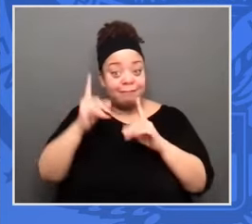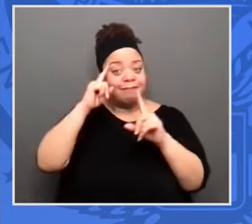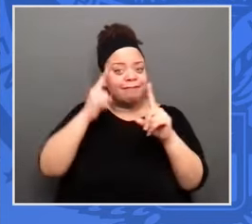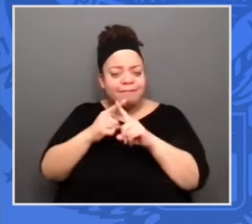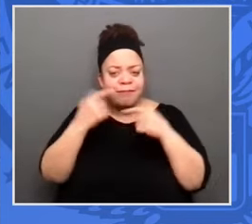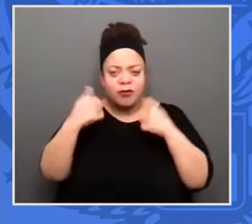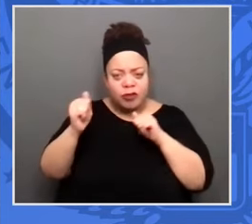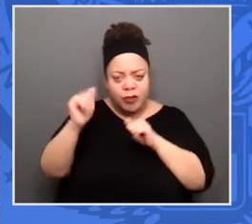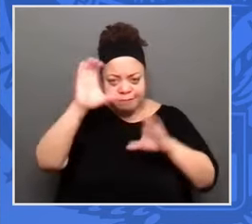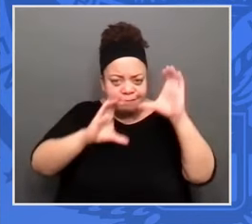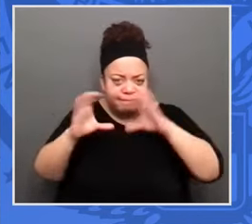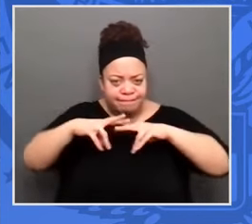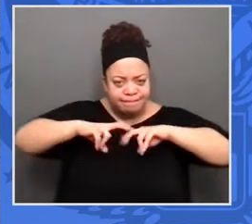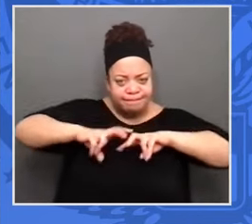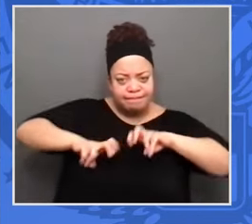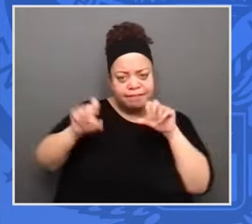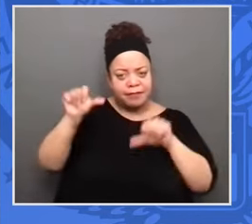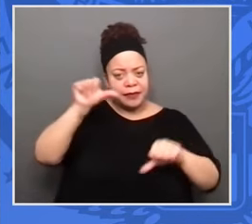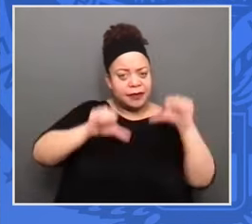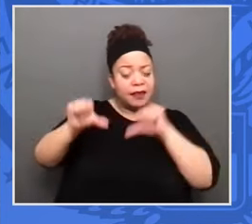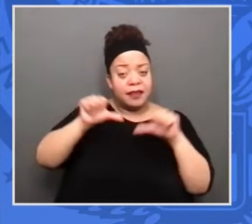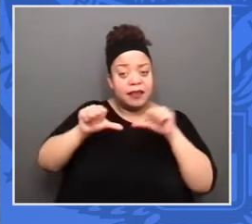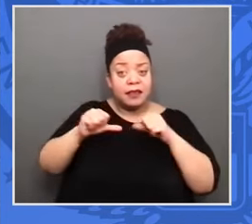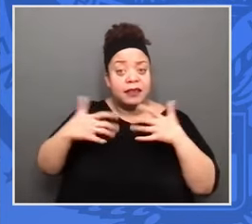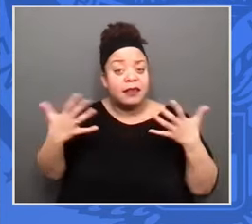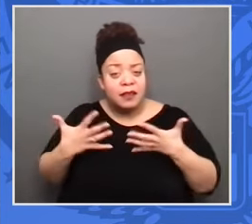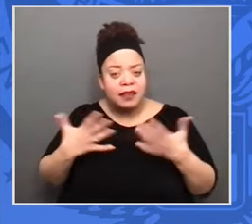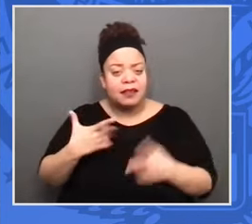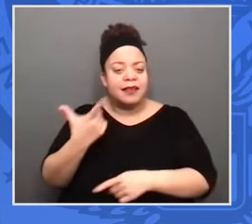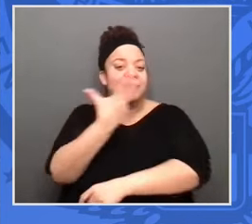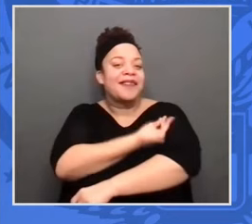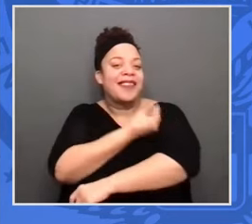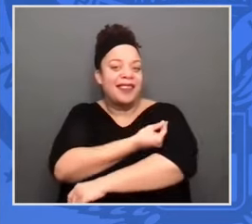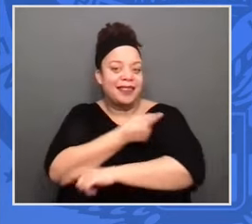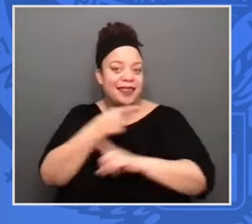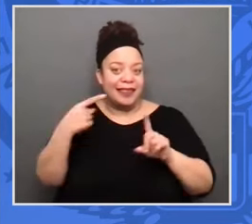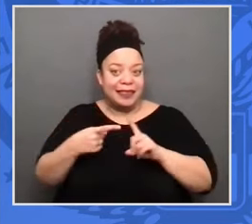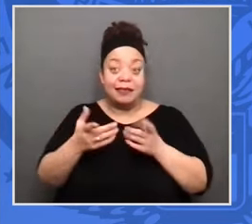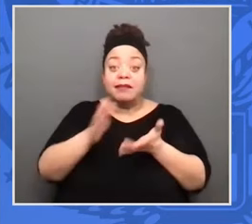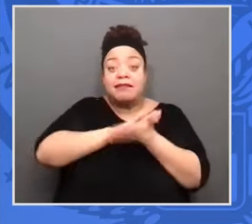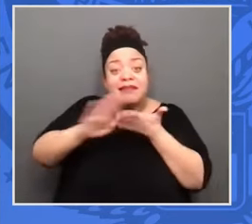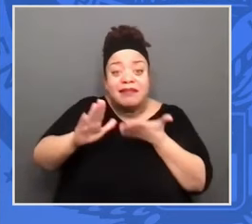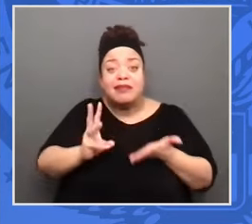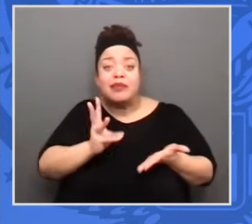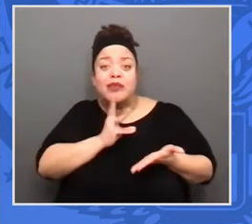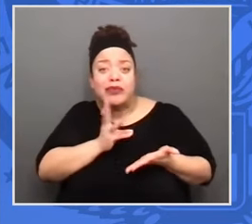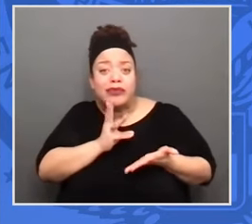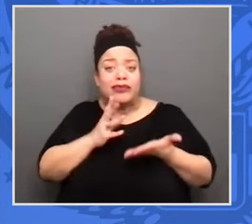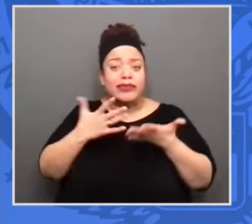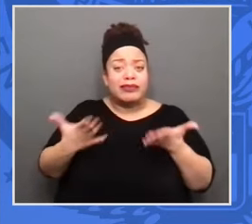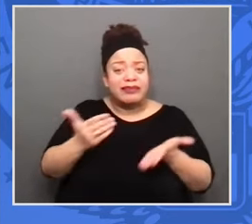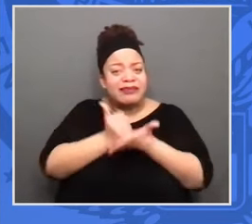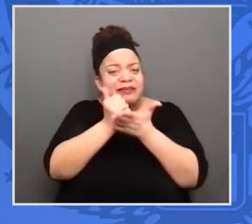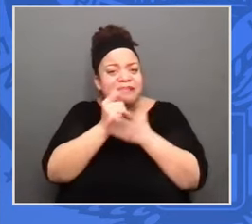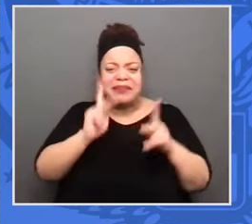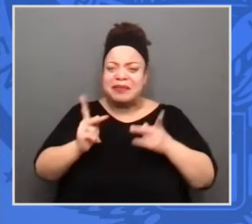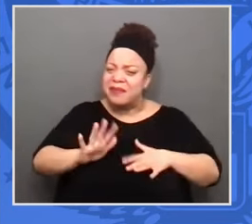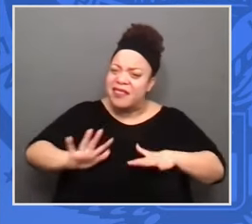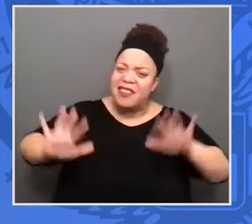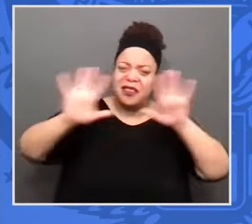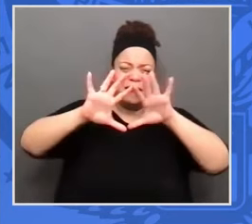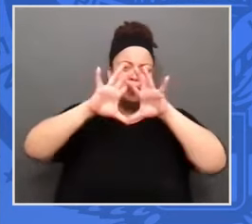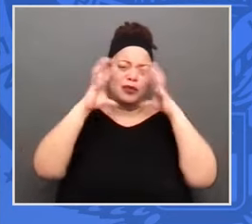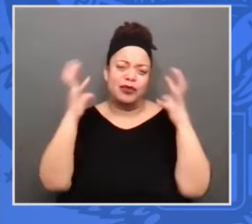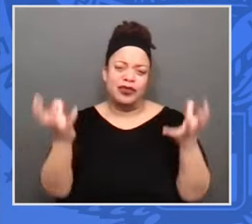over the world. Just as we're celebrating two decades of global cooperation in space, it's truly an honor for us to celebrate